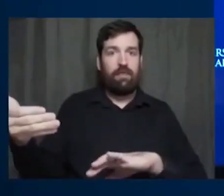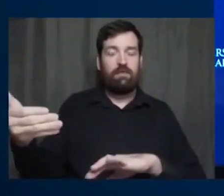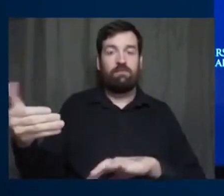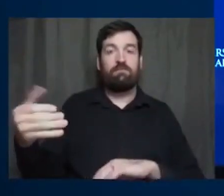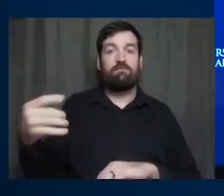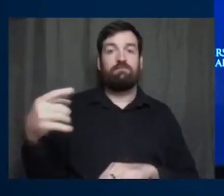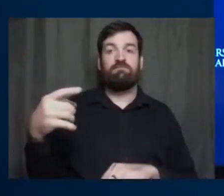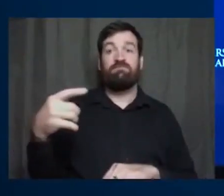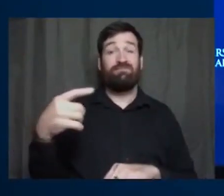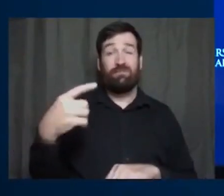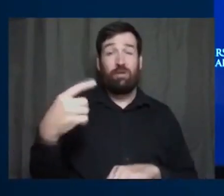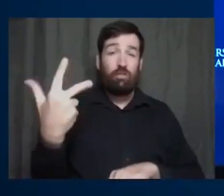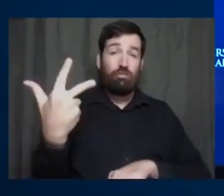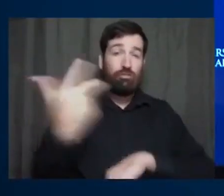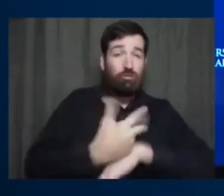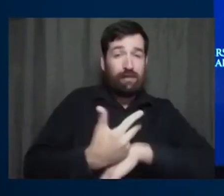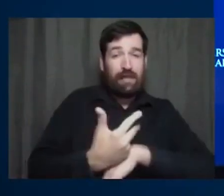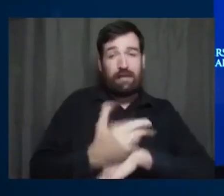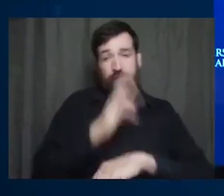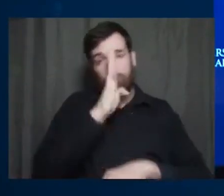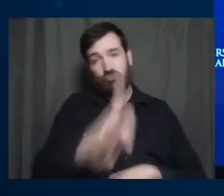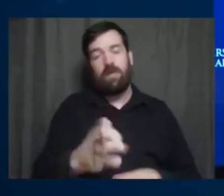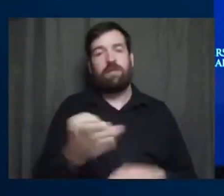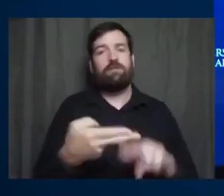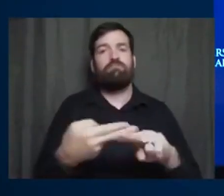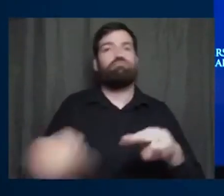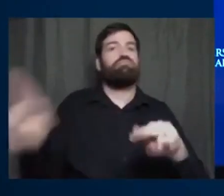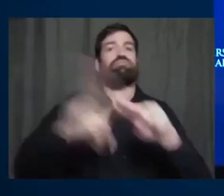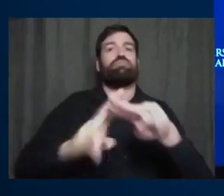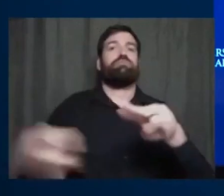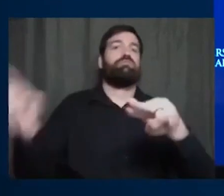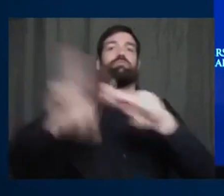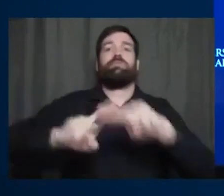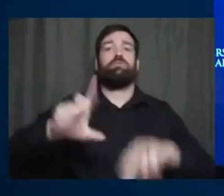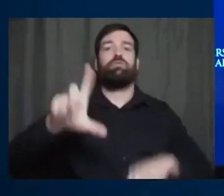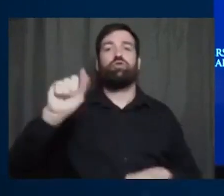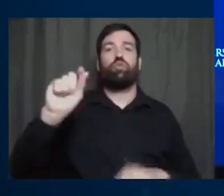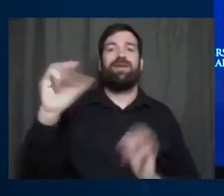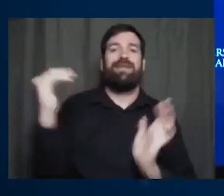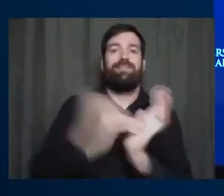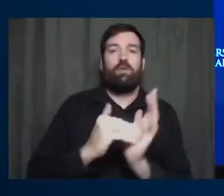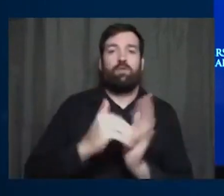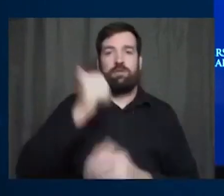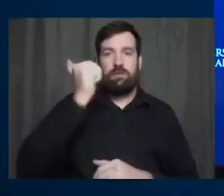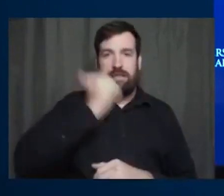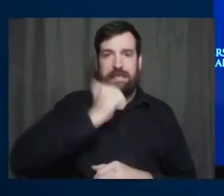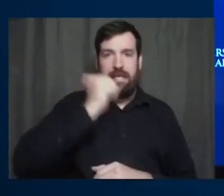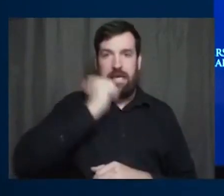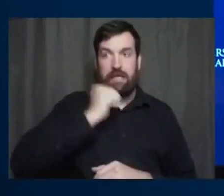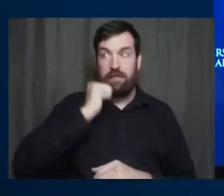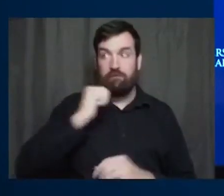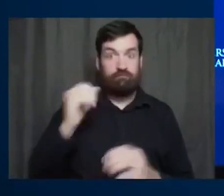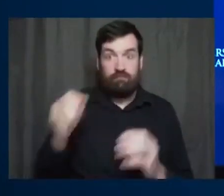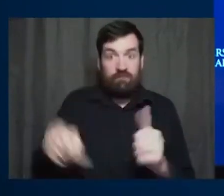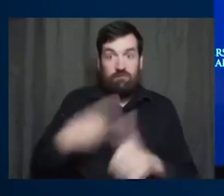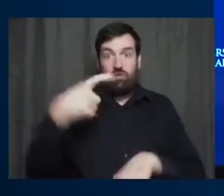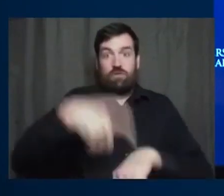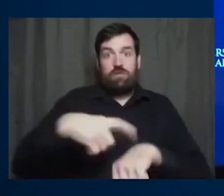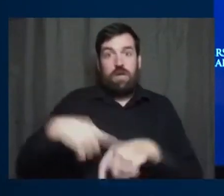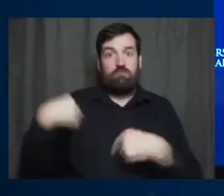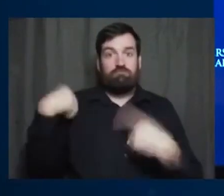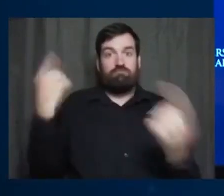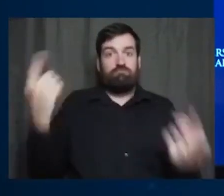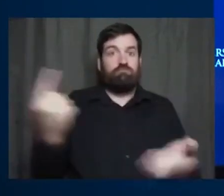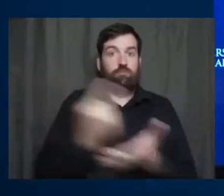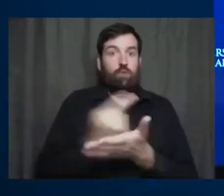straight day, with cases topping the 20,000 mark for the first time in over a week. What are your concerns moving into the